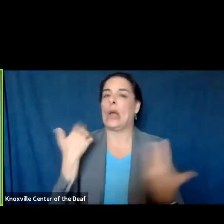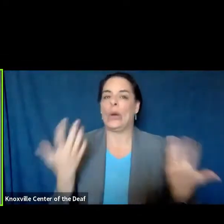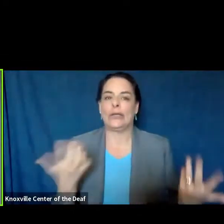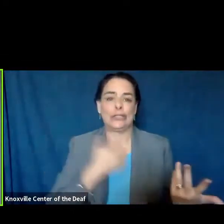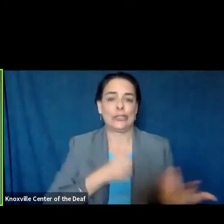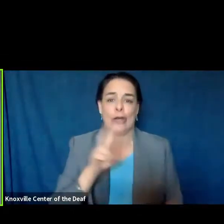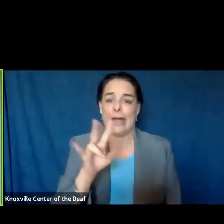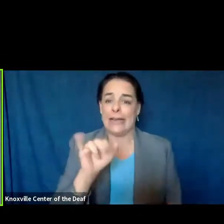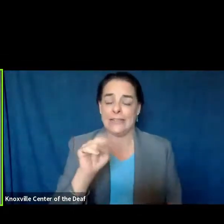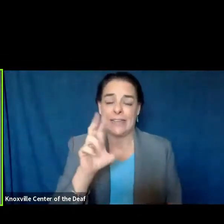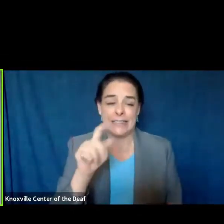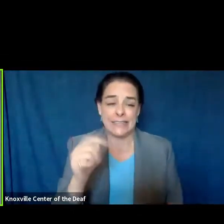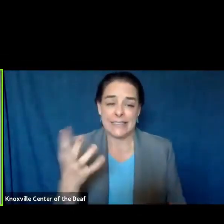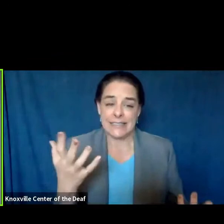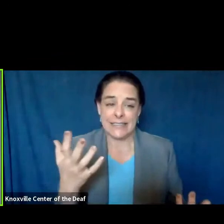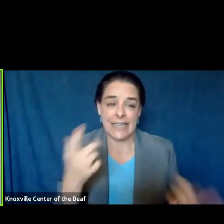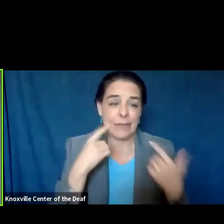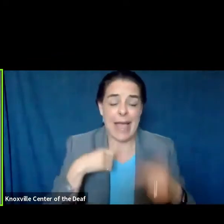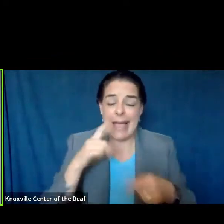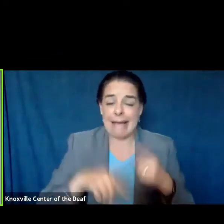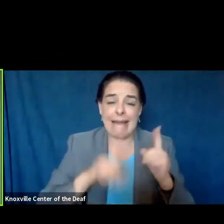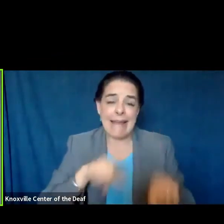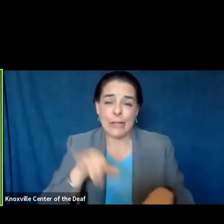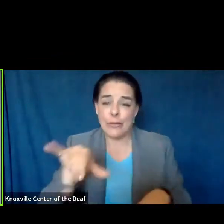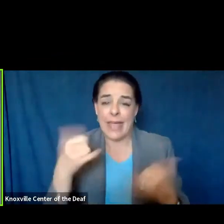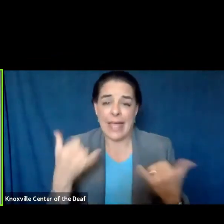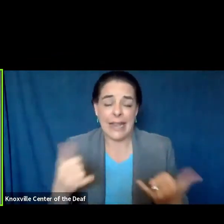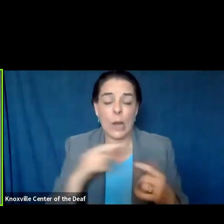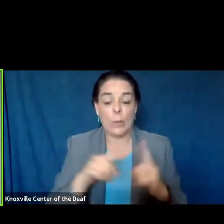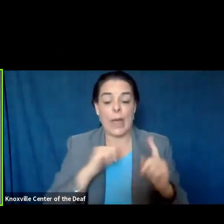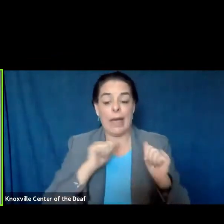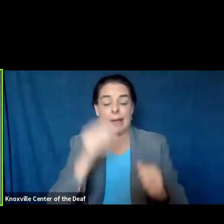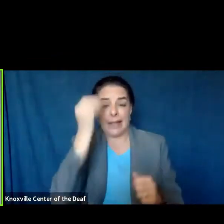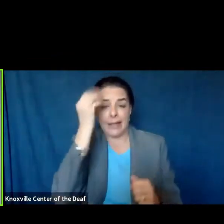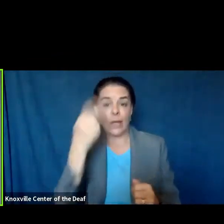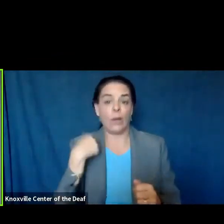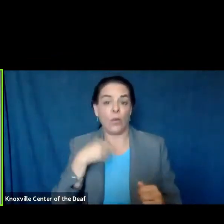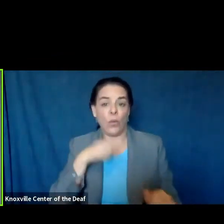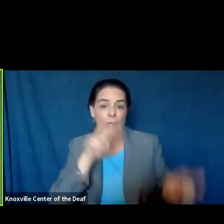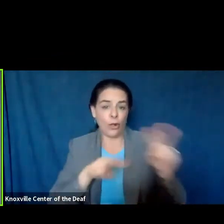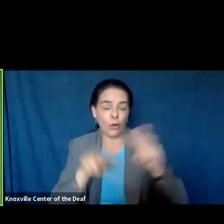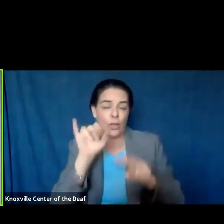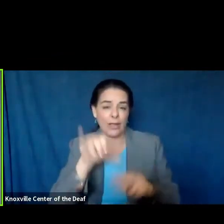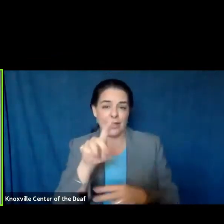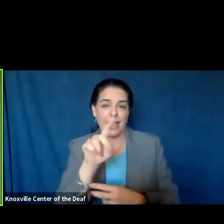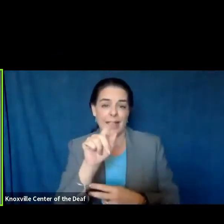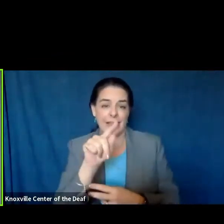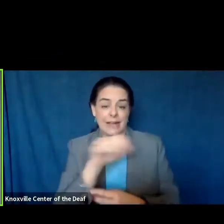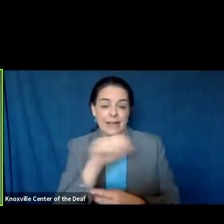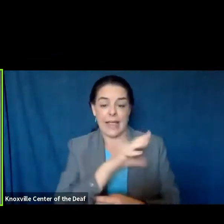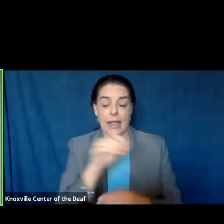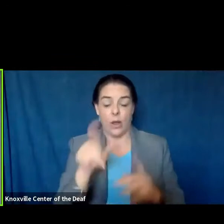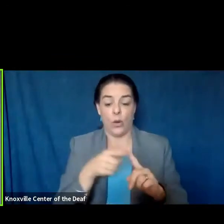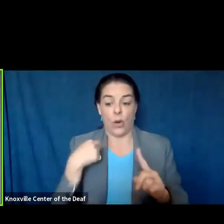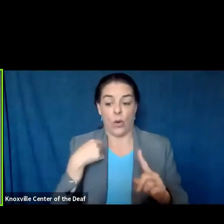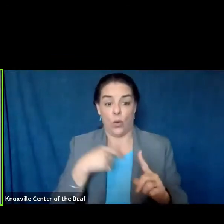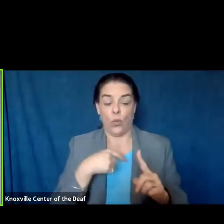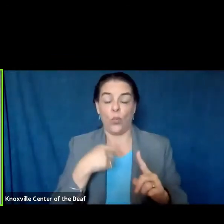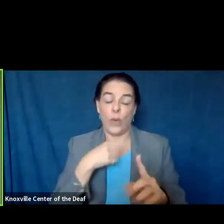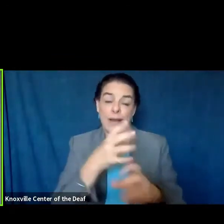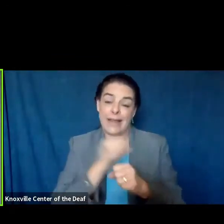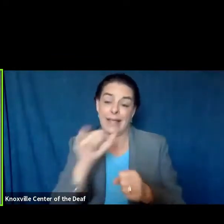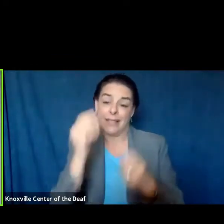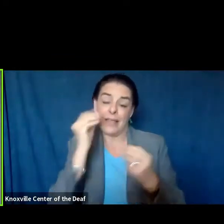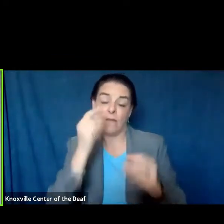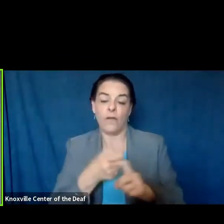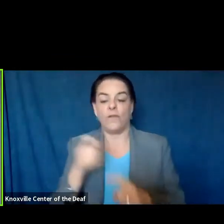So sorry, Vincent, I'm just laughing. I can't answer that, but what I can tell you is that we've looked at that data, and we pull that data directly from Tennessee